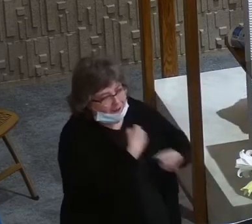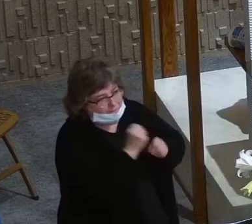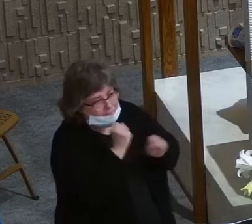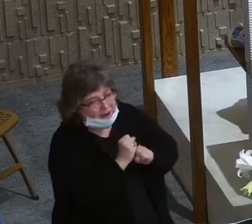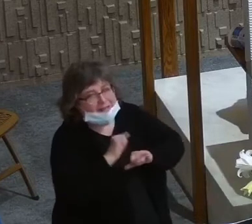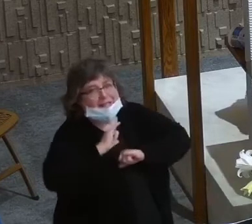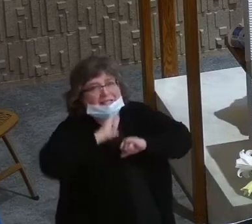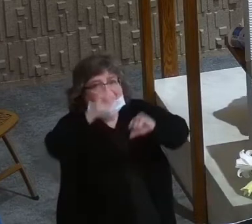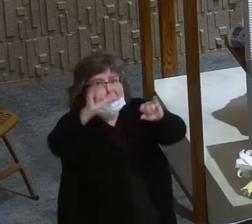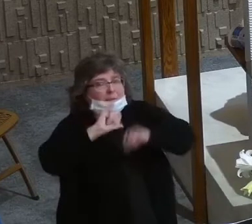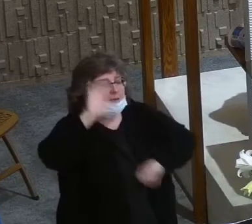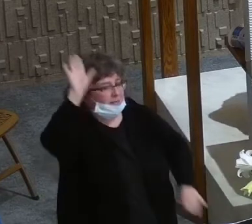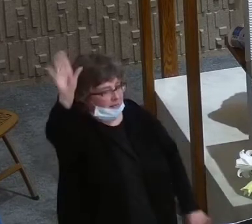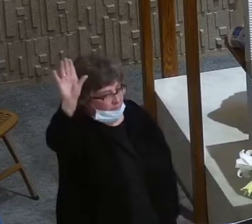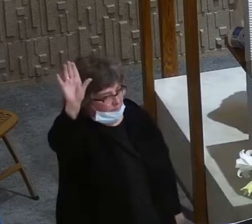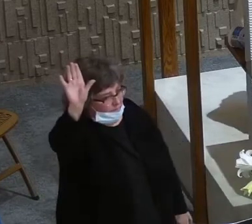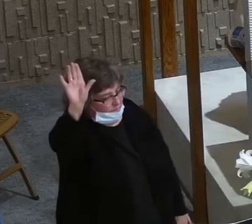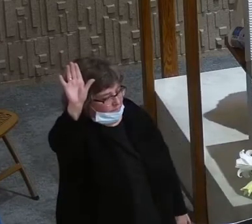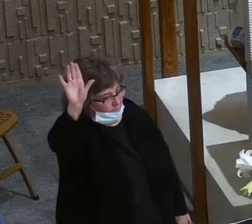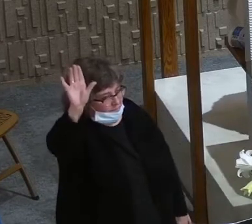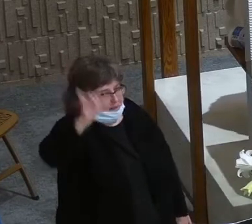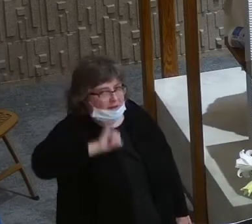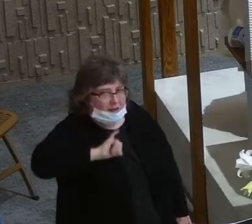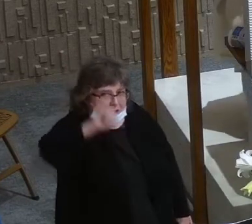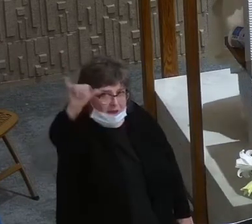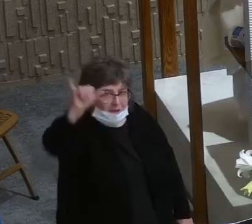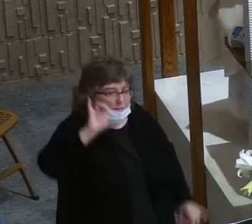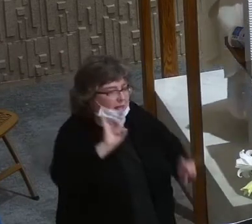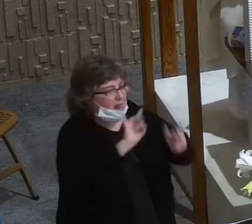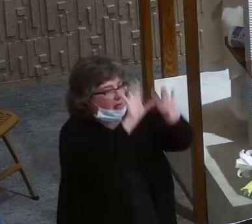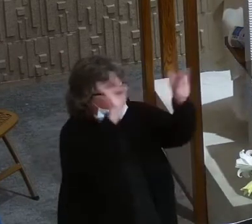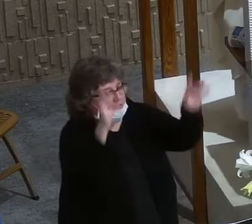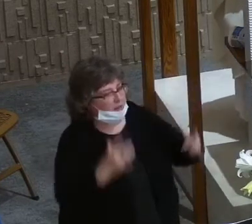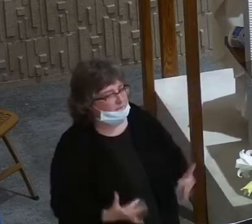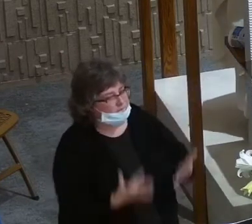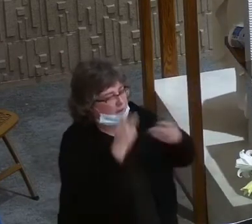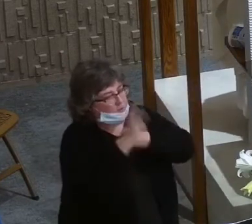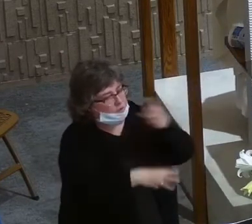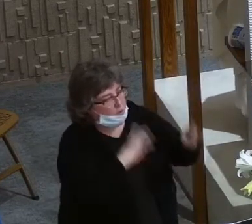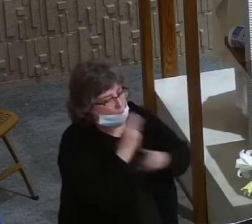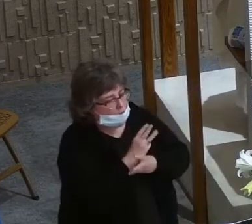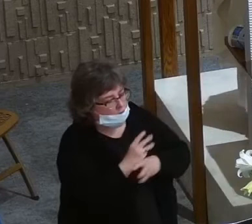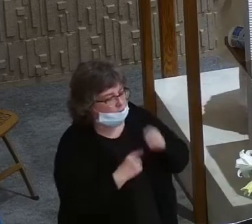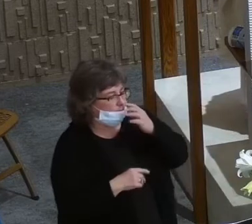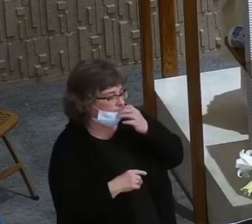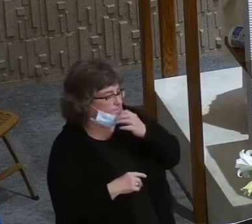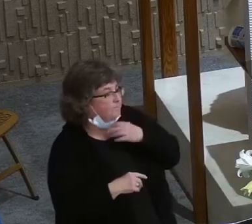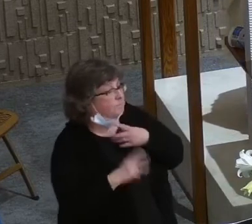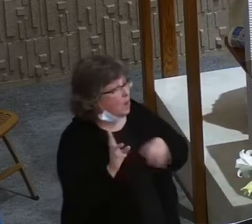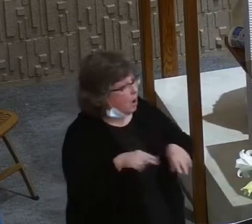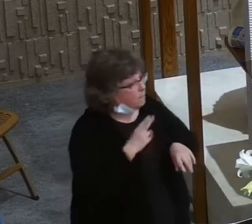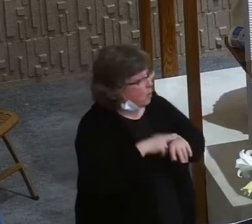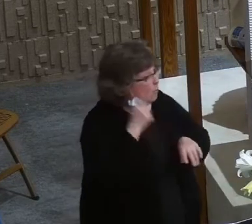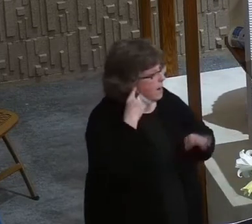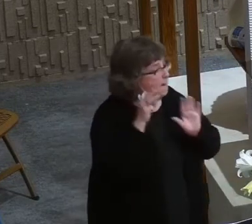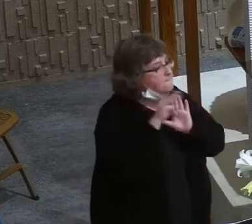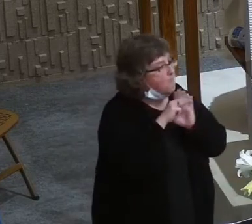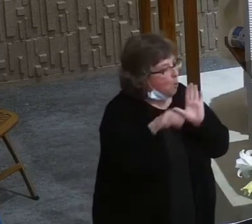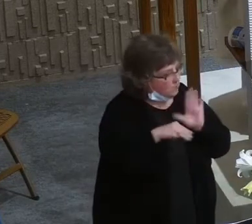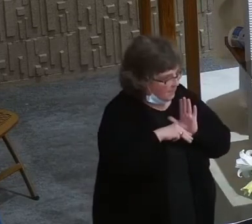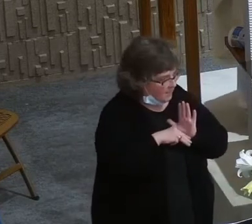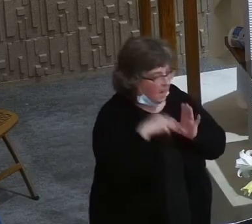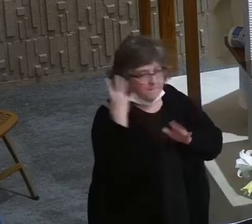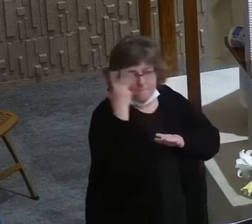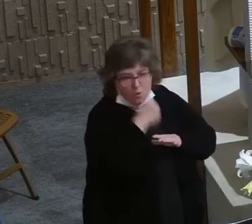his image and likeness, to be his light, his fire in the world. Of course, we hear about Moses, as we